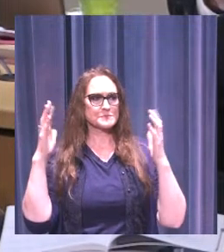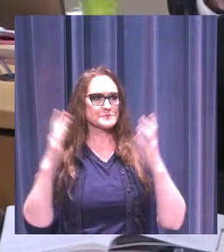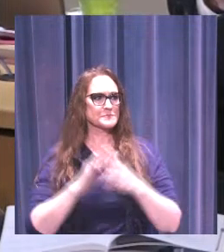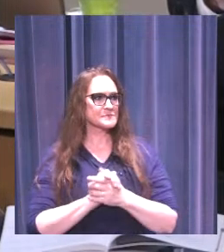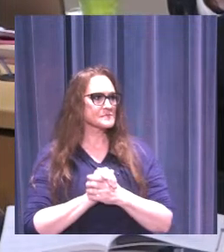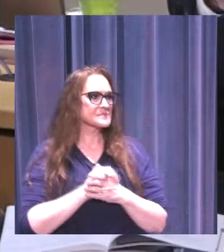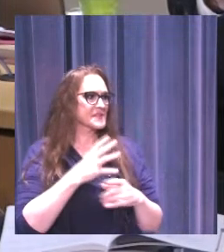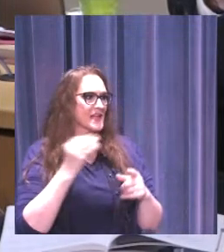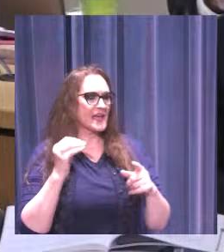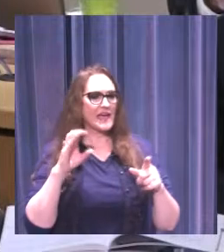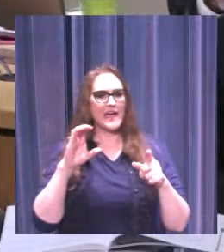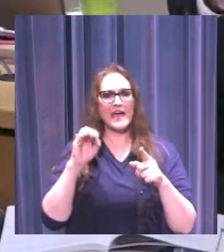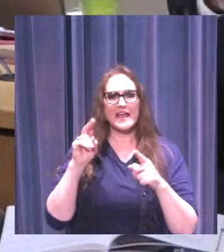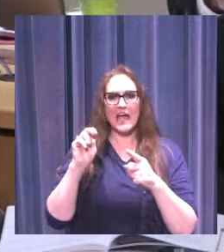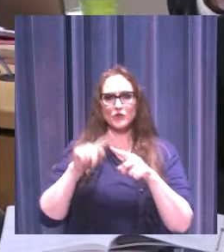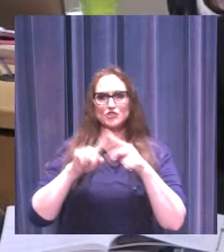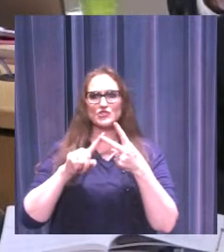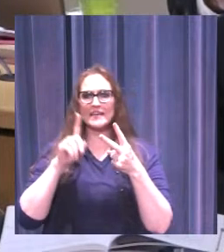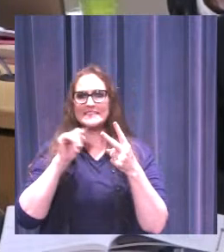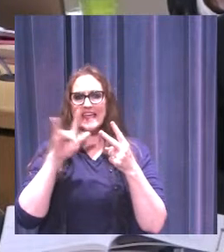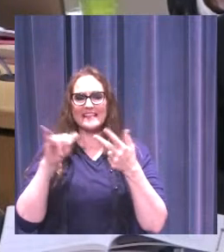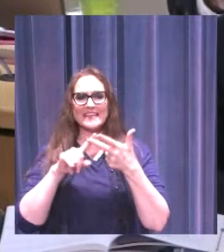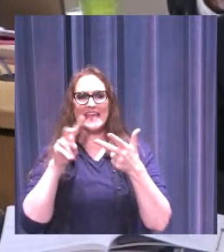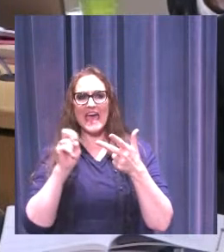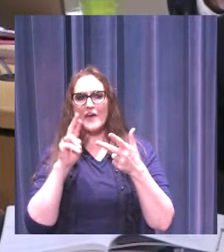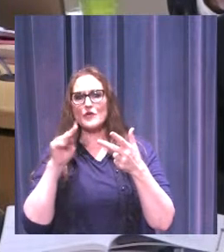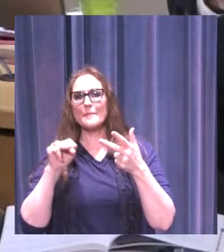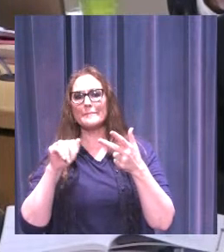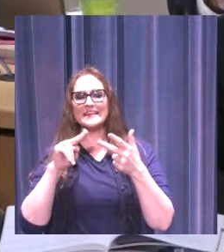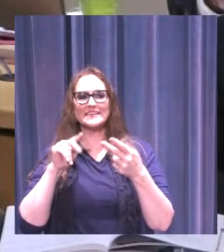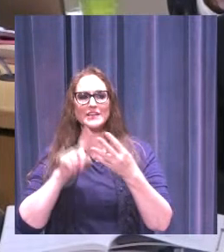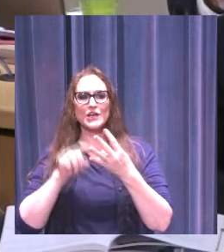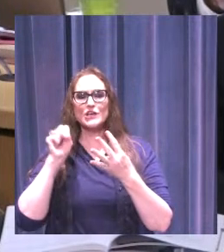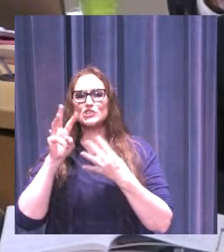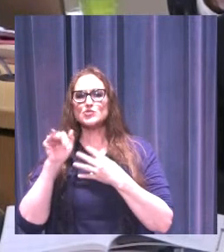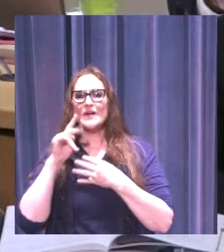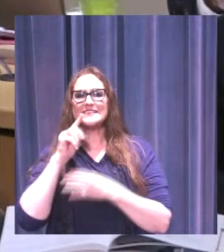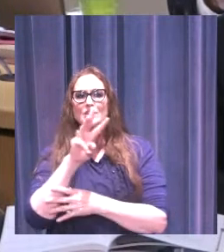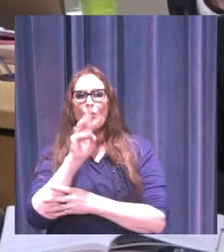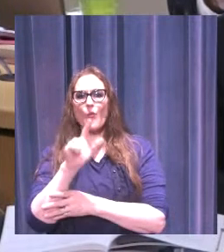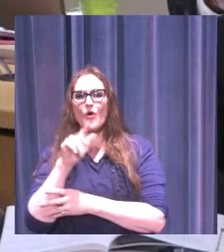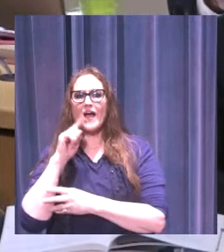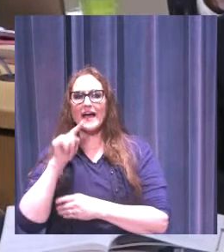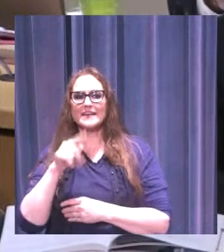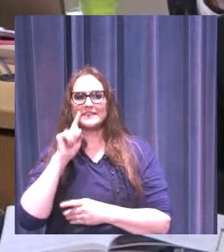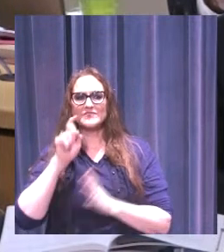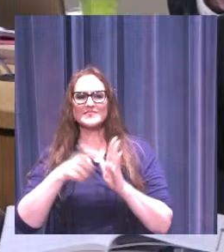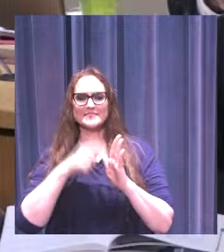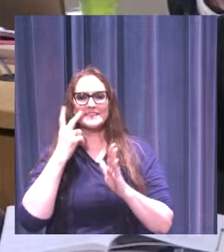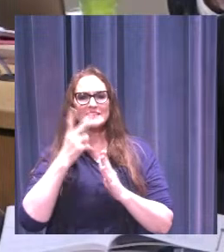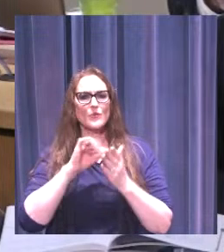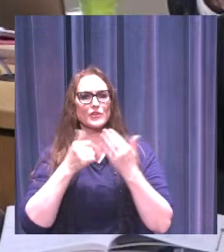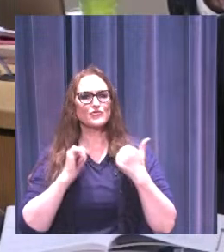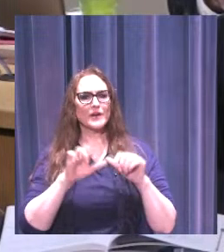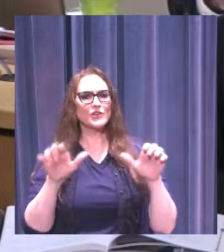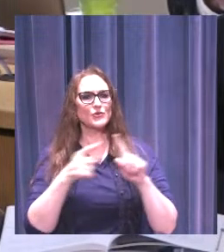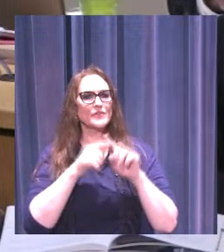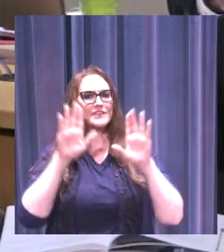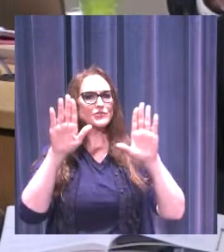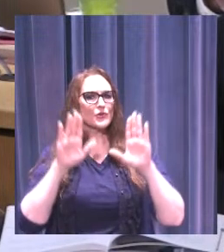and Trustee Couch, Daly, Everman, Swanson, and Wolcott, to give notice that I see what you're attempting to do to this great